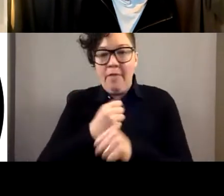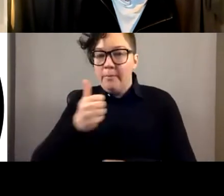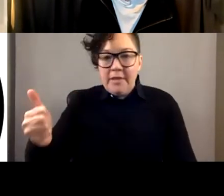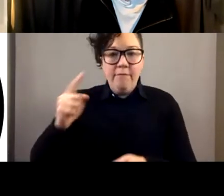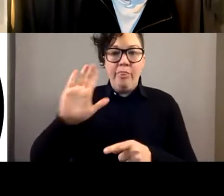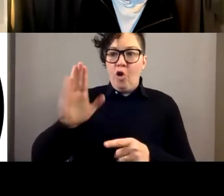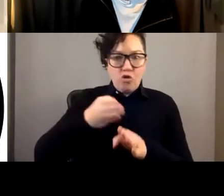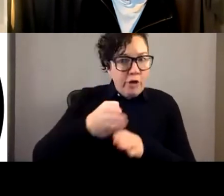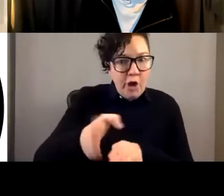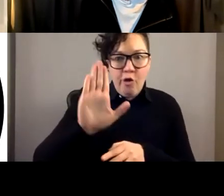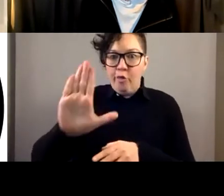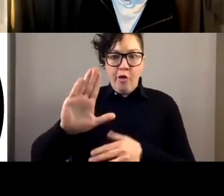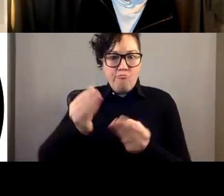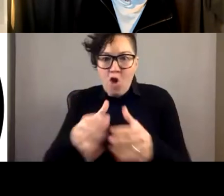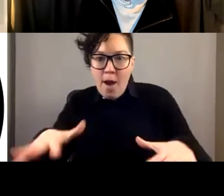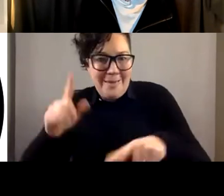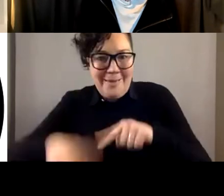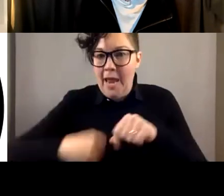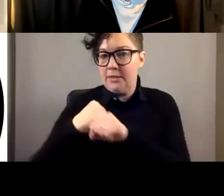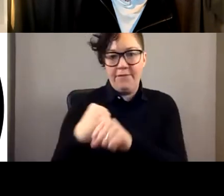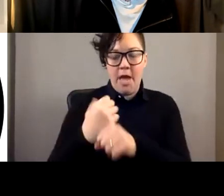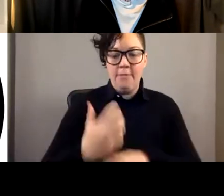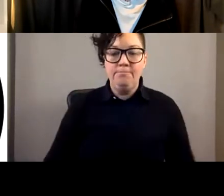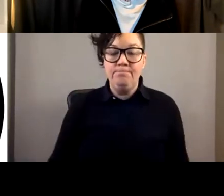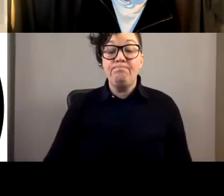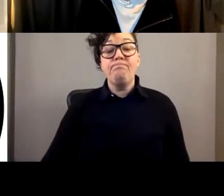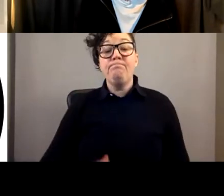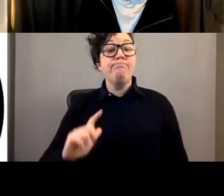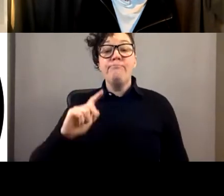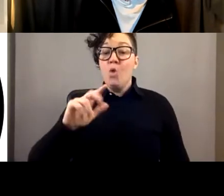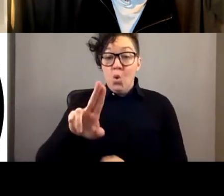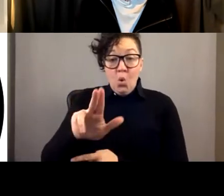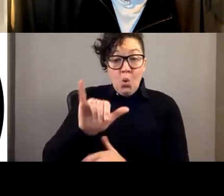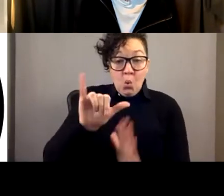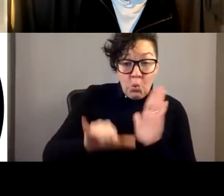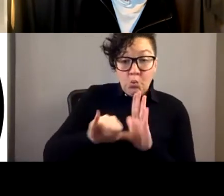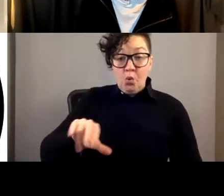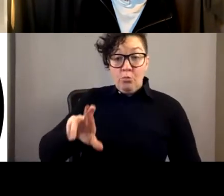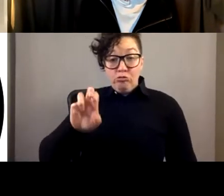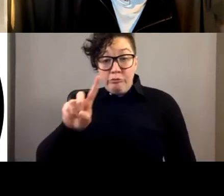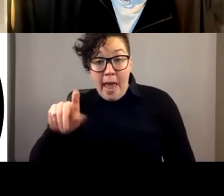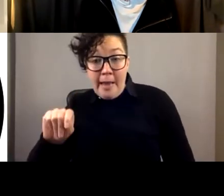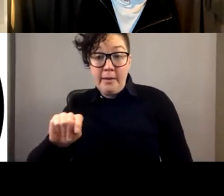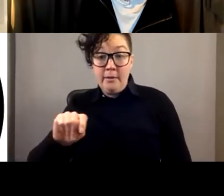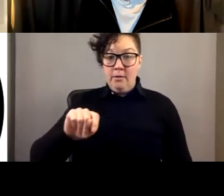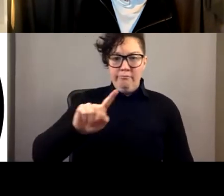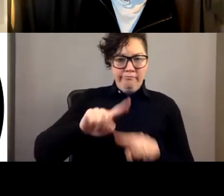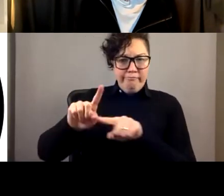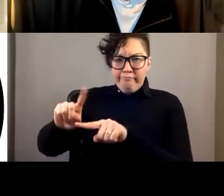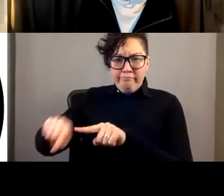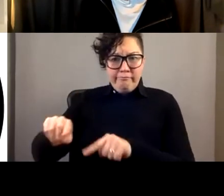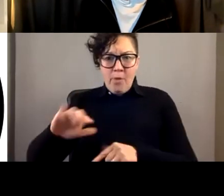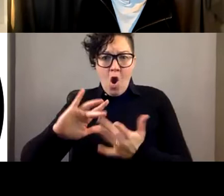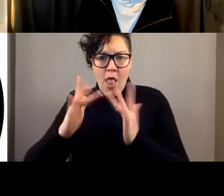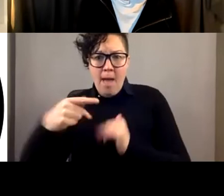Similarly, Gamergate victims were dismissed by platforms such as YouTube, Reddit, and Twitter, who refused to ban accounts or even remove